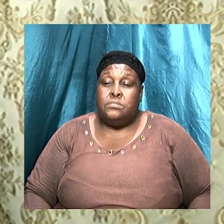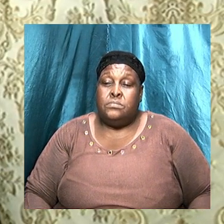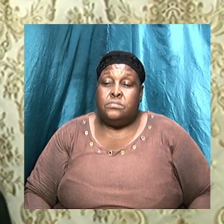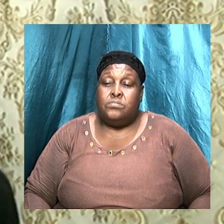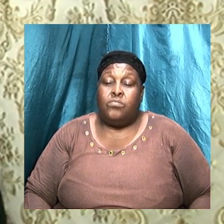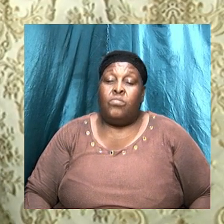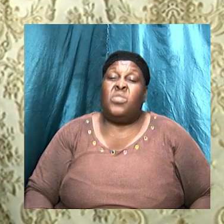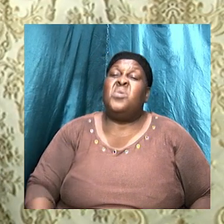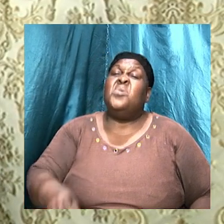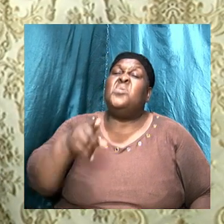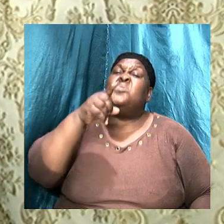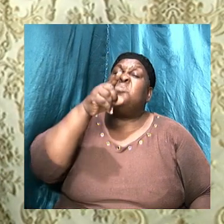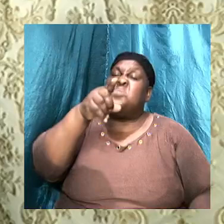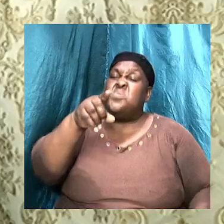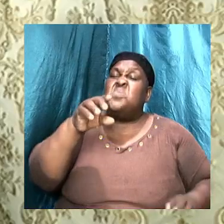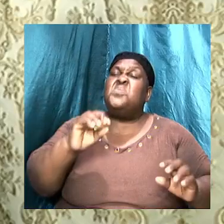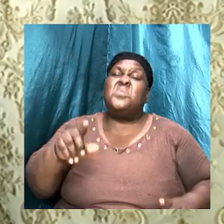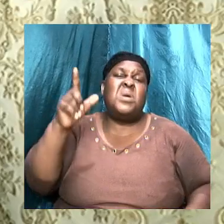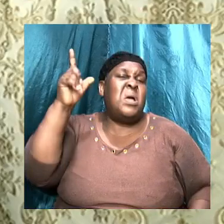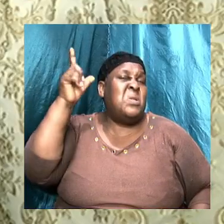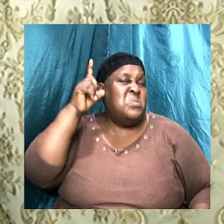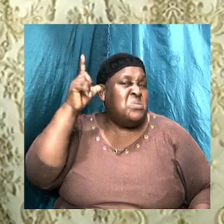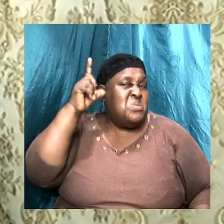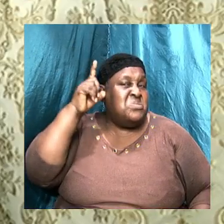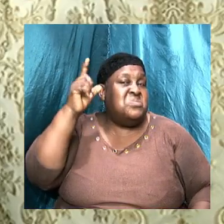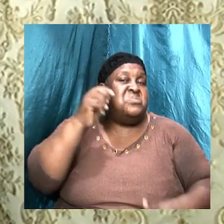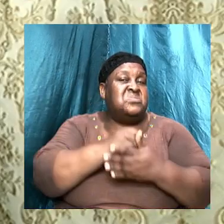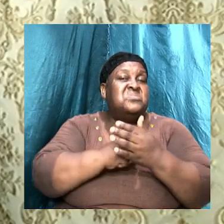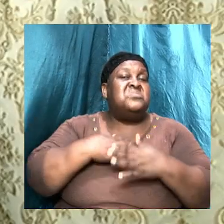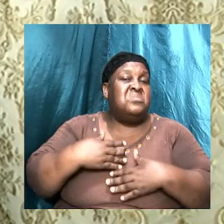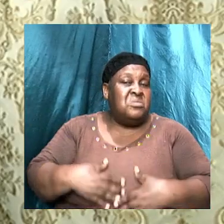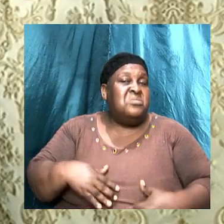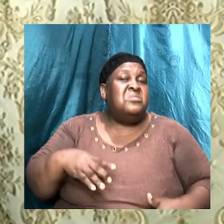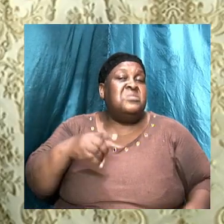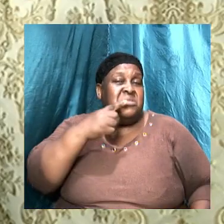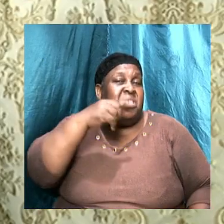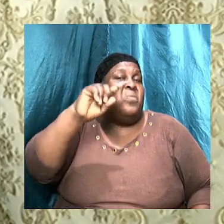so you can listen to somebody tell you that look here once you believe